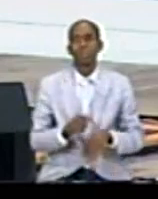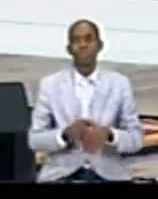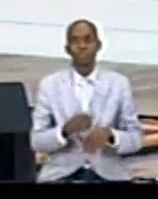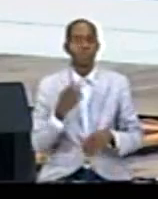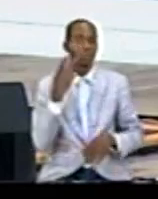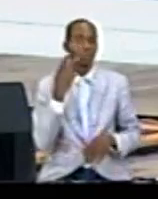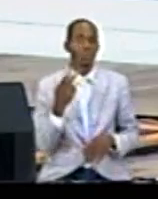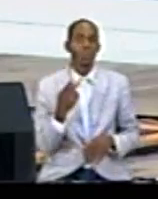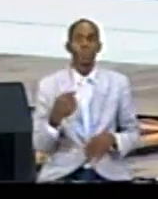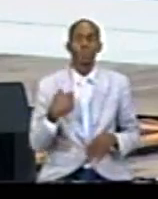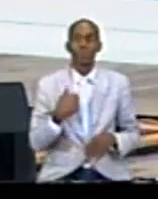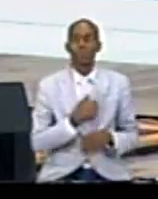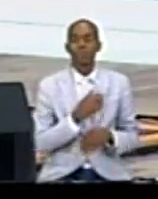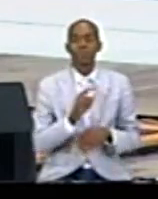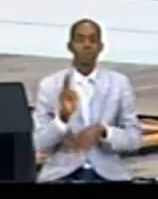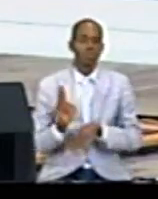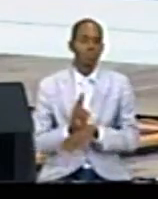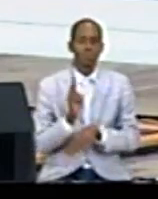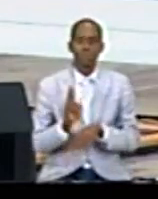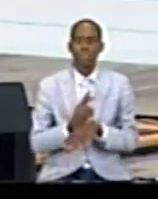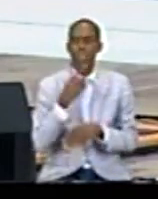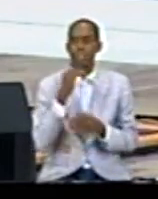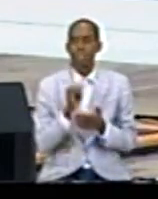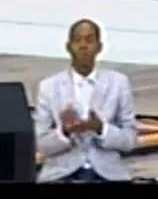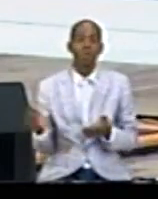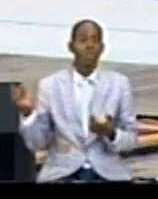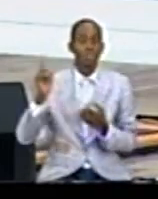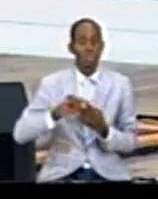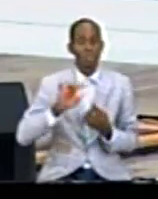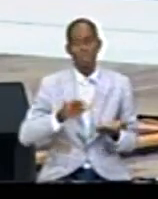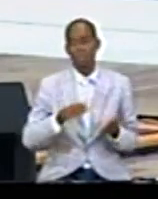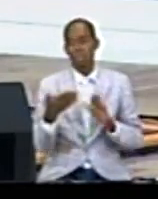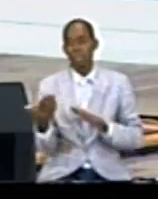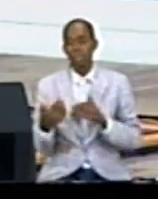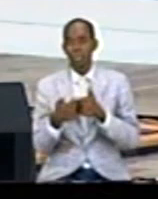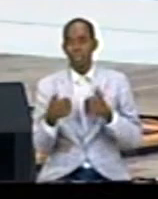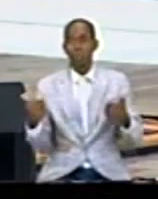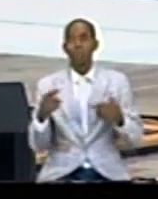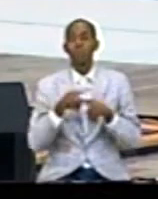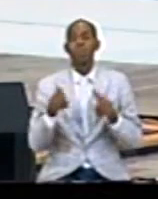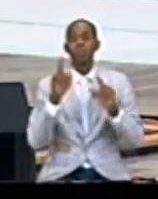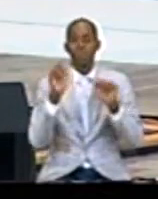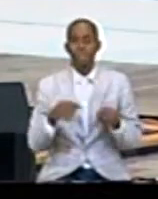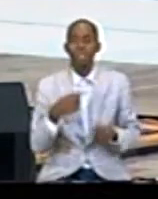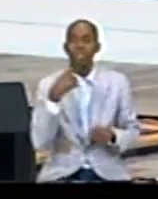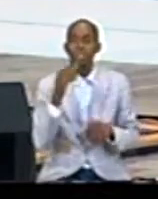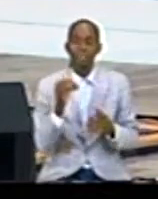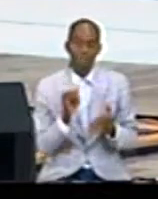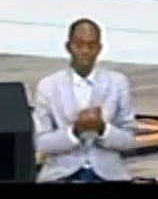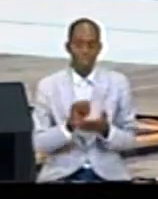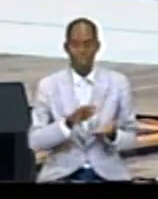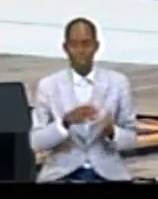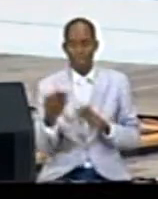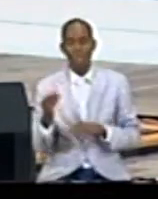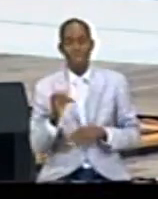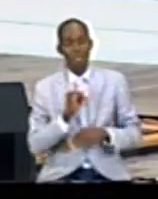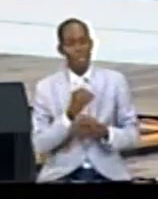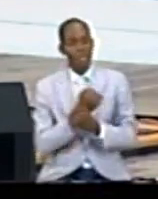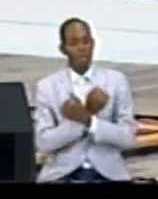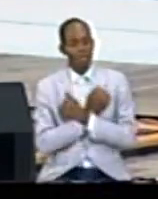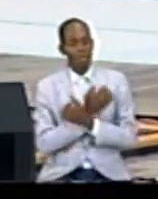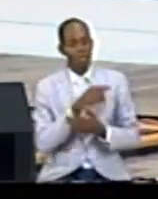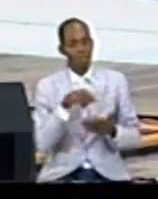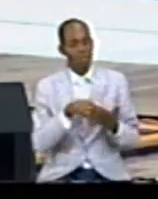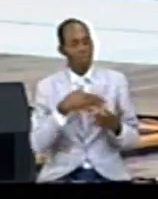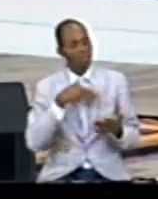say until death do us part. But you can tell that death, I love this my wife,